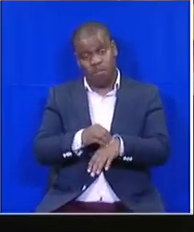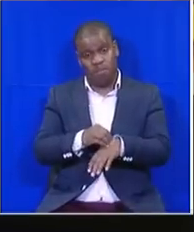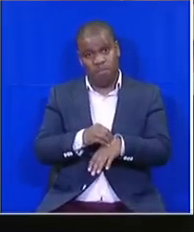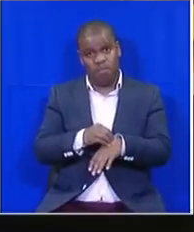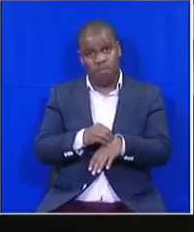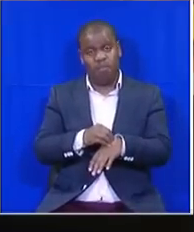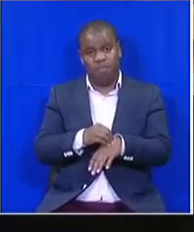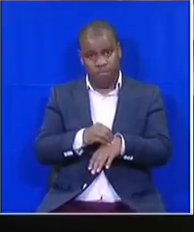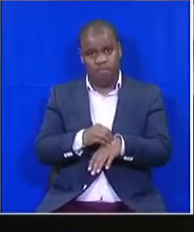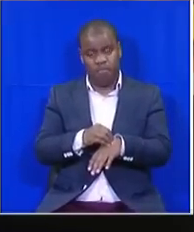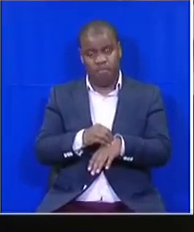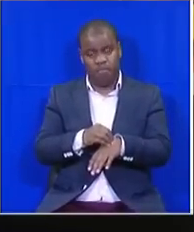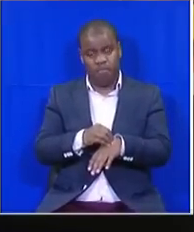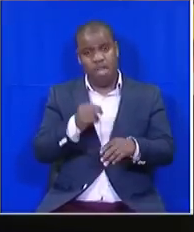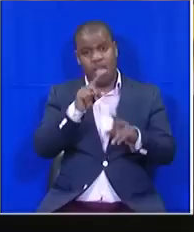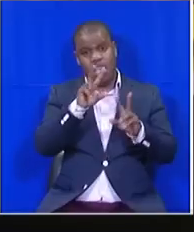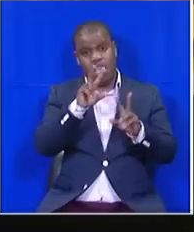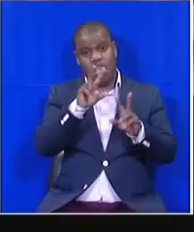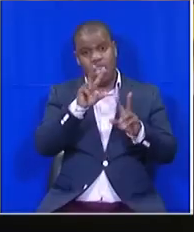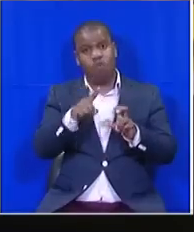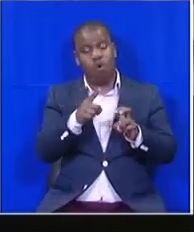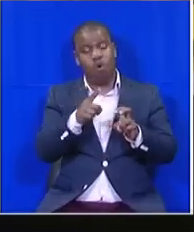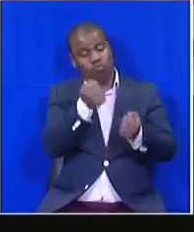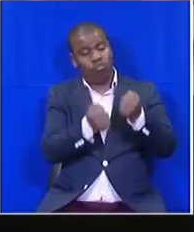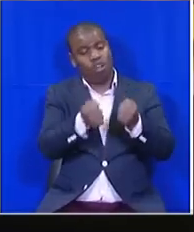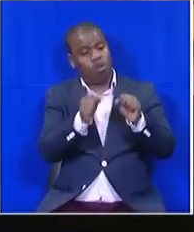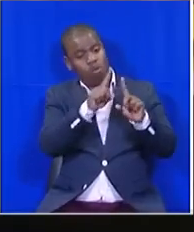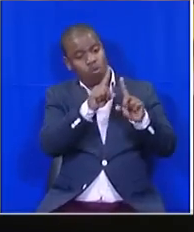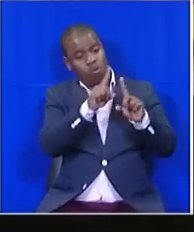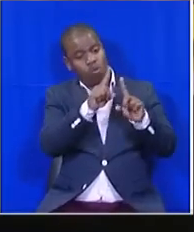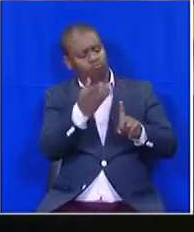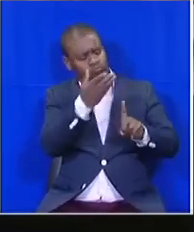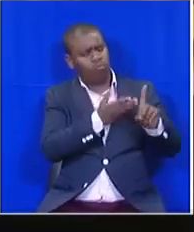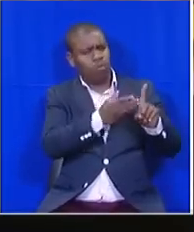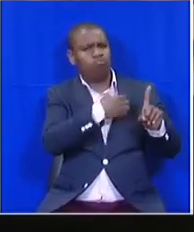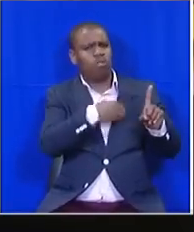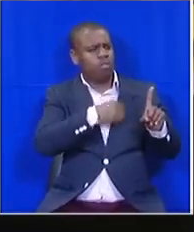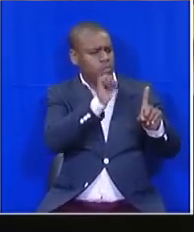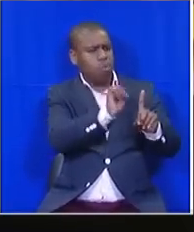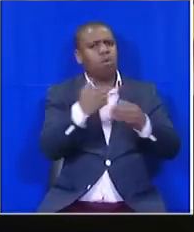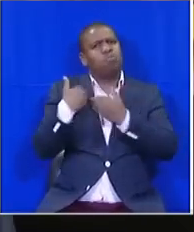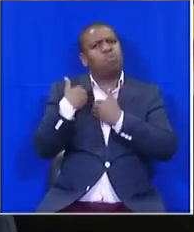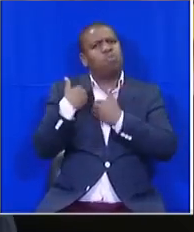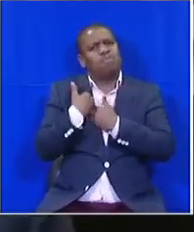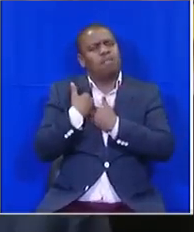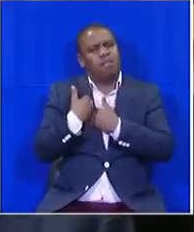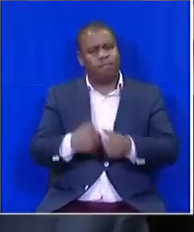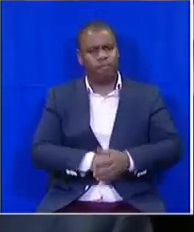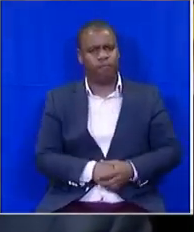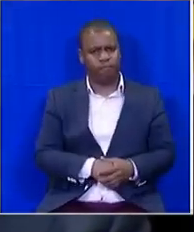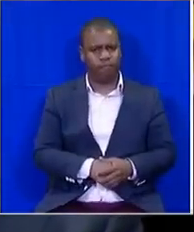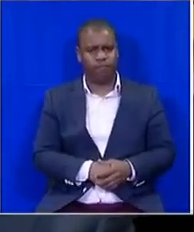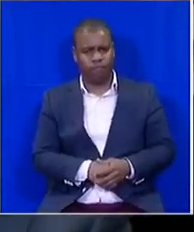the issue of judicial inquiry can only be decided upon by the President. That's what I said. Thank you.